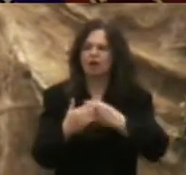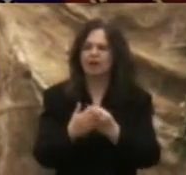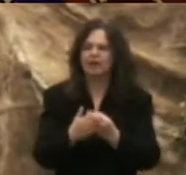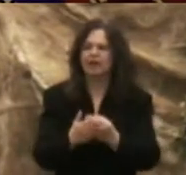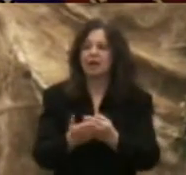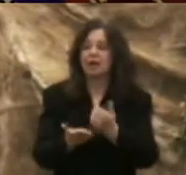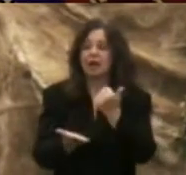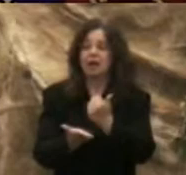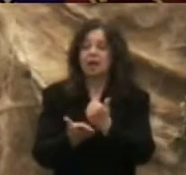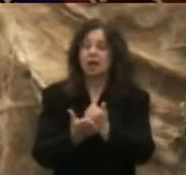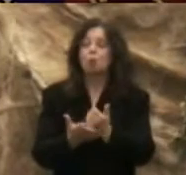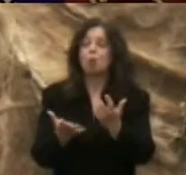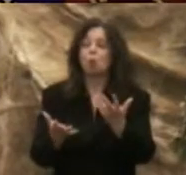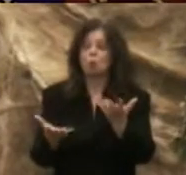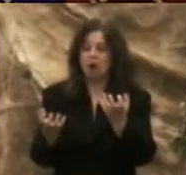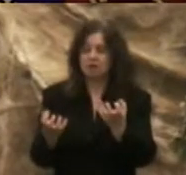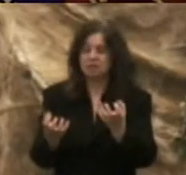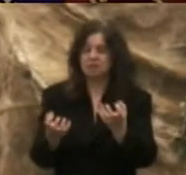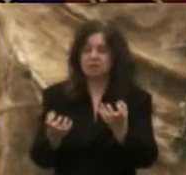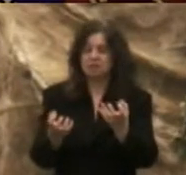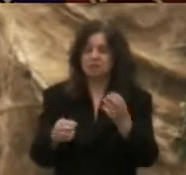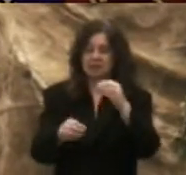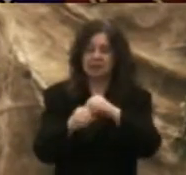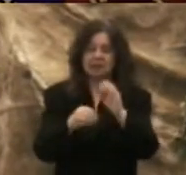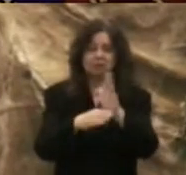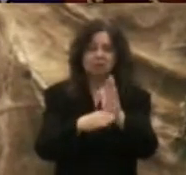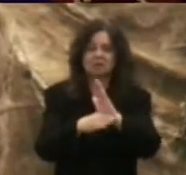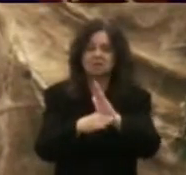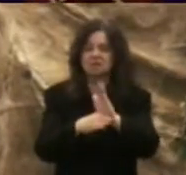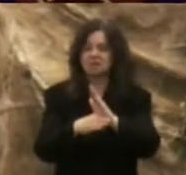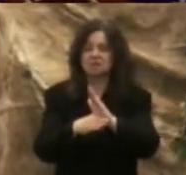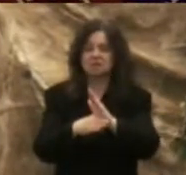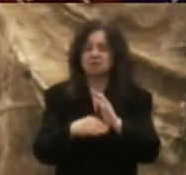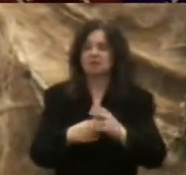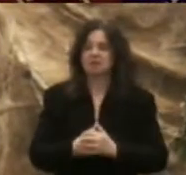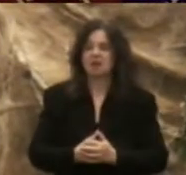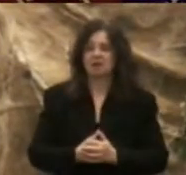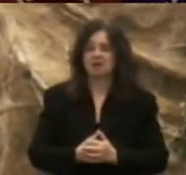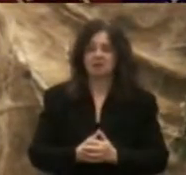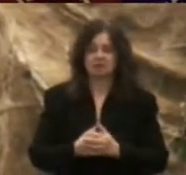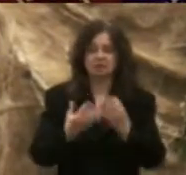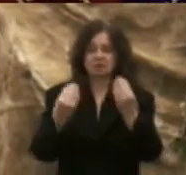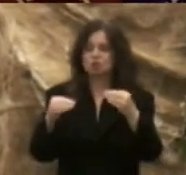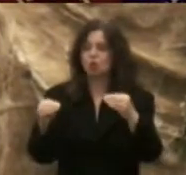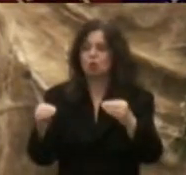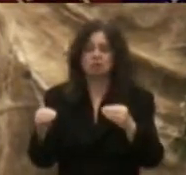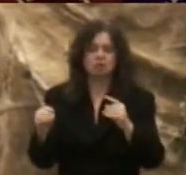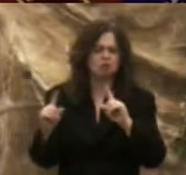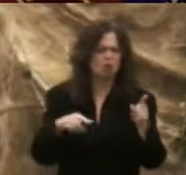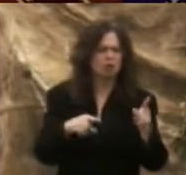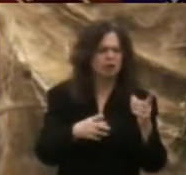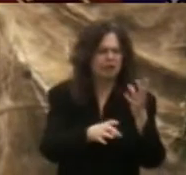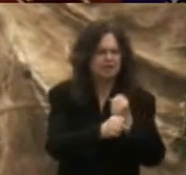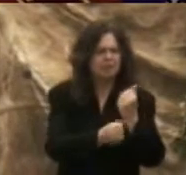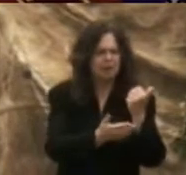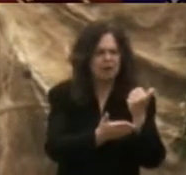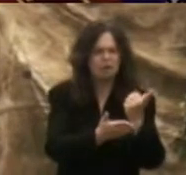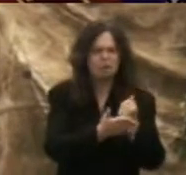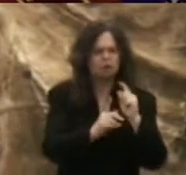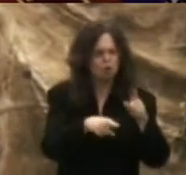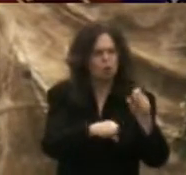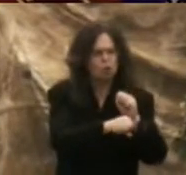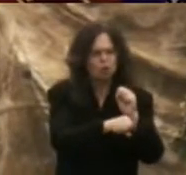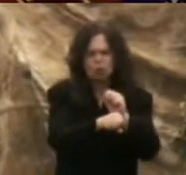every business that display them in Rochester. But the fact is, we still have